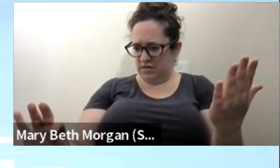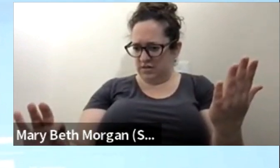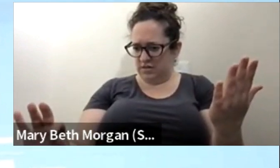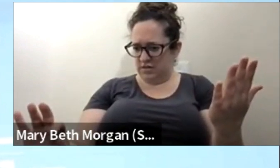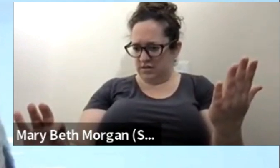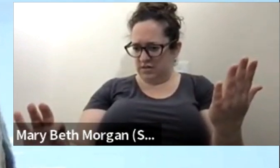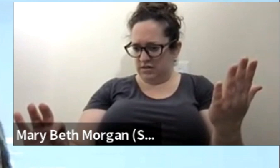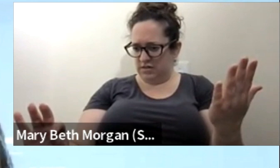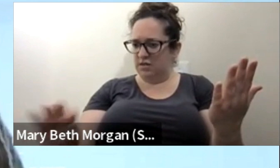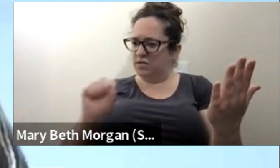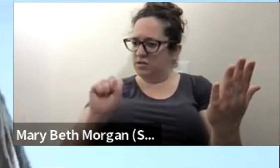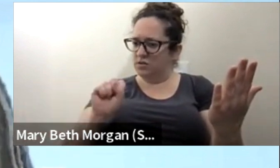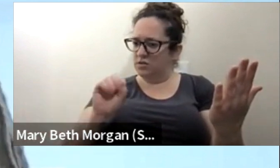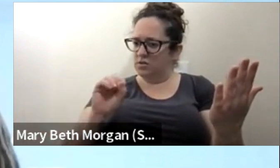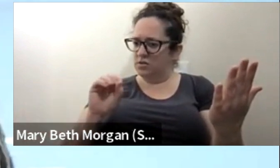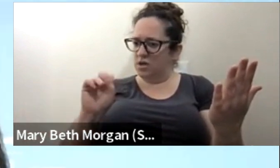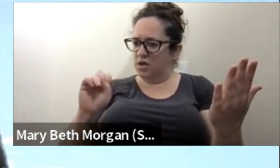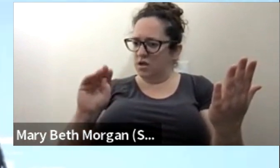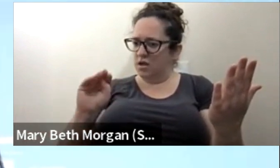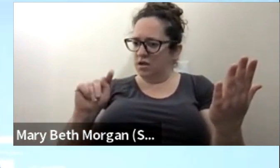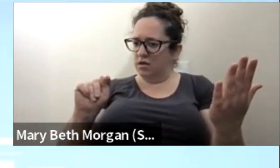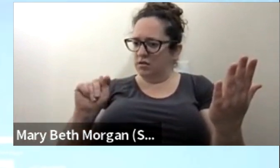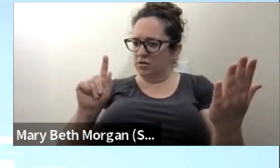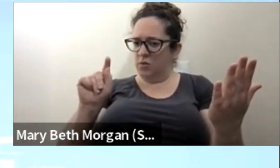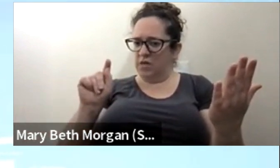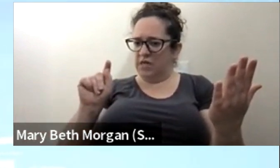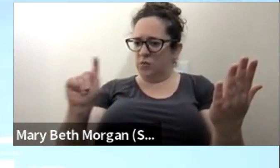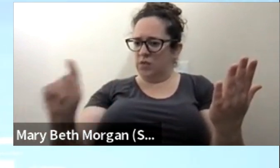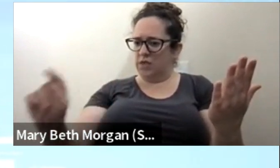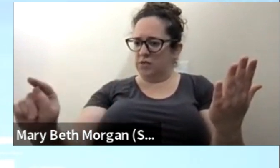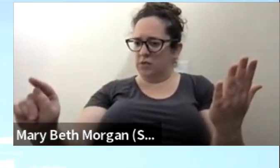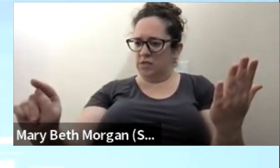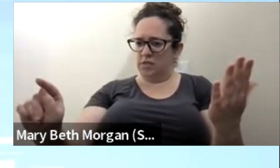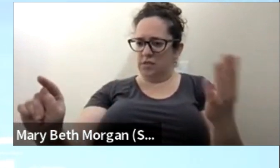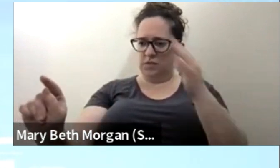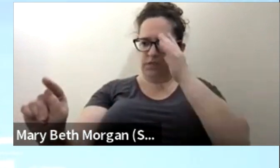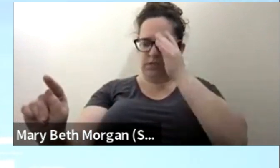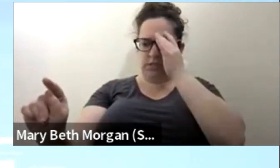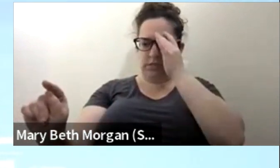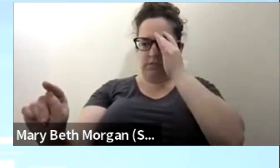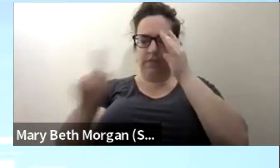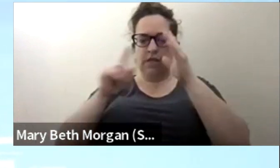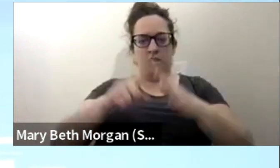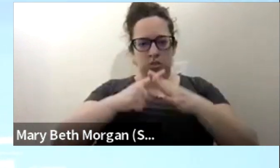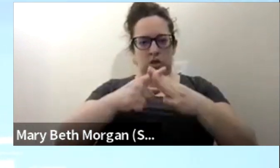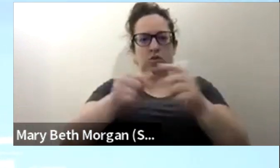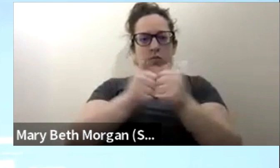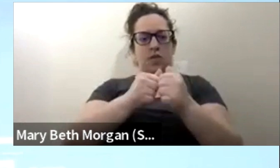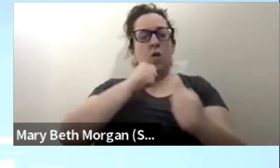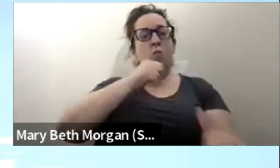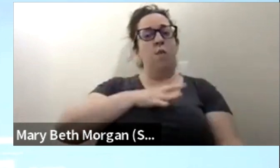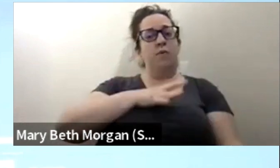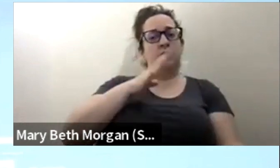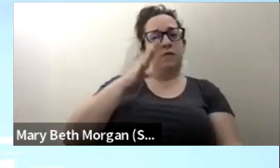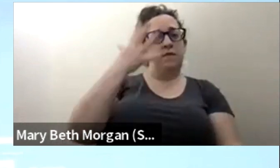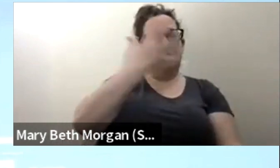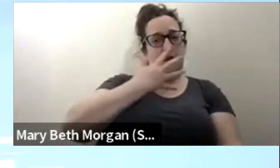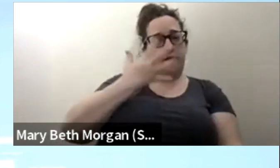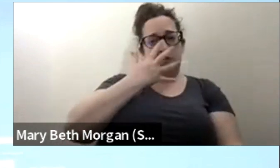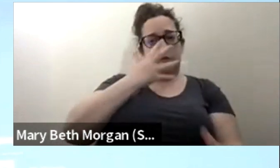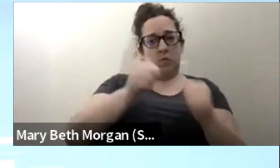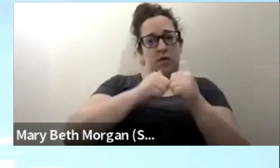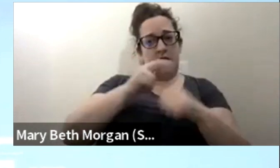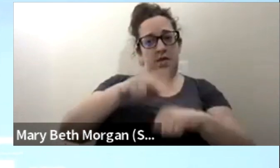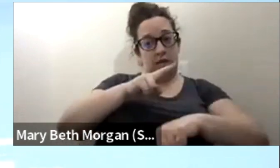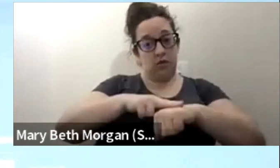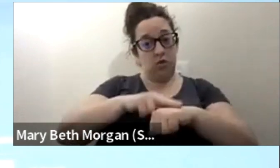So in, like, straight away, and said something that would be contentious now in certain circles, but back